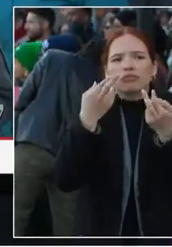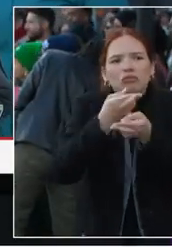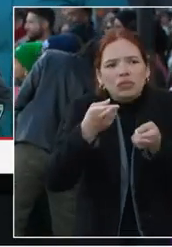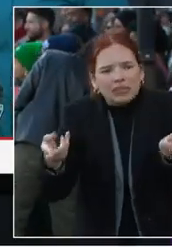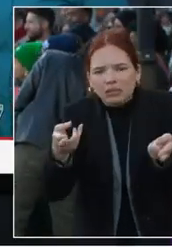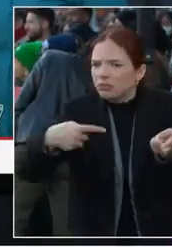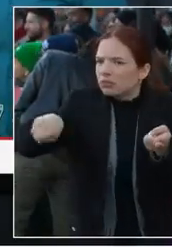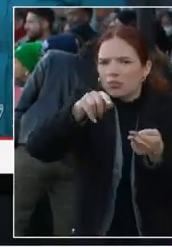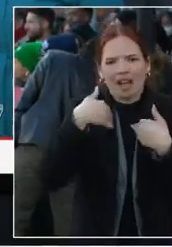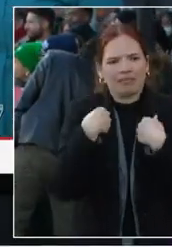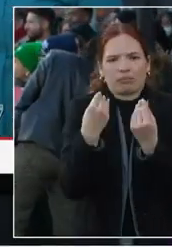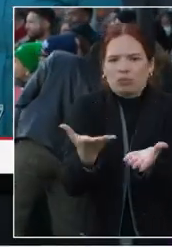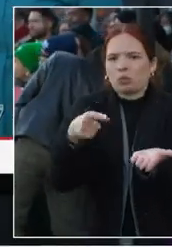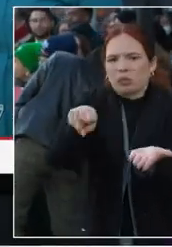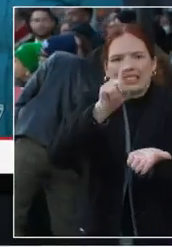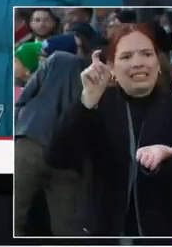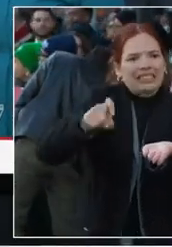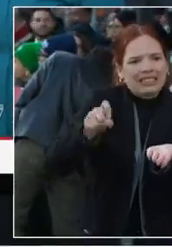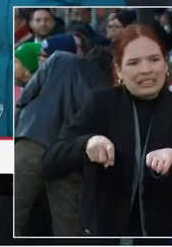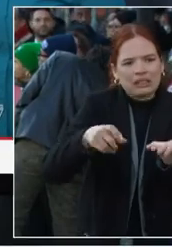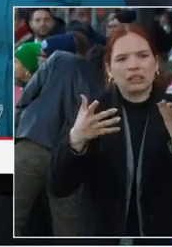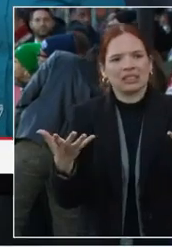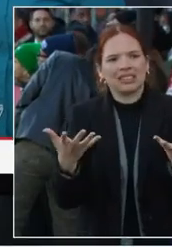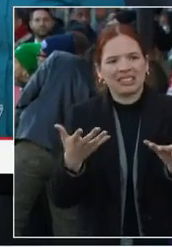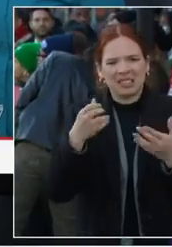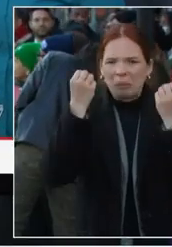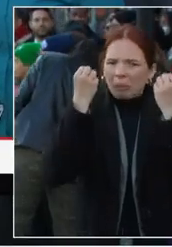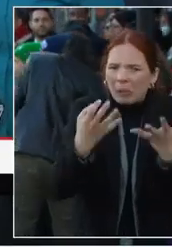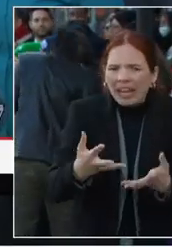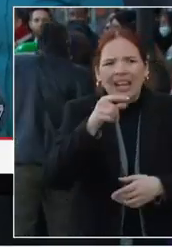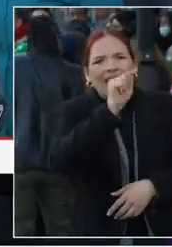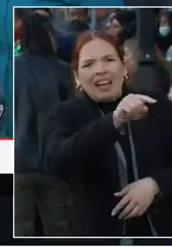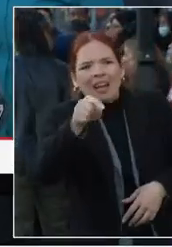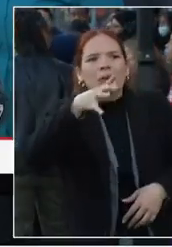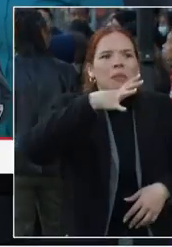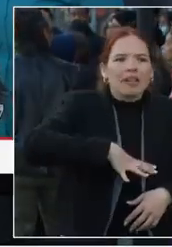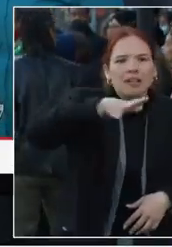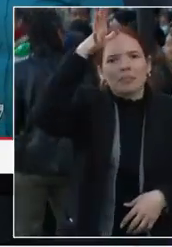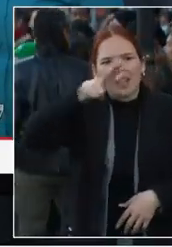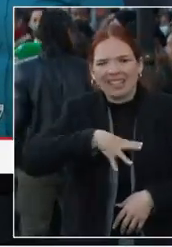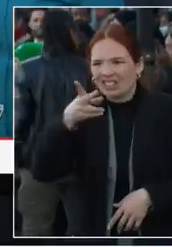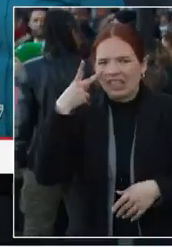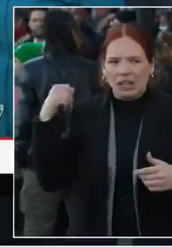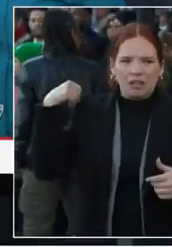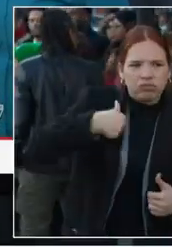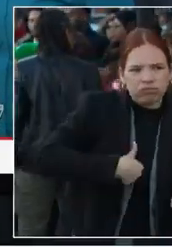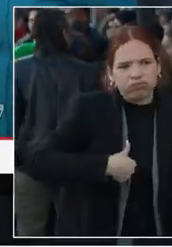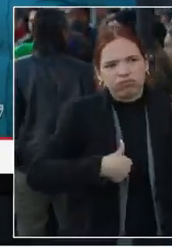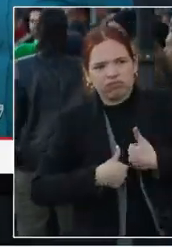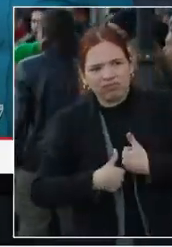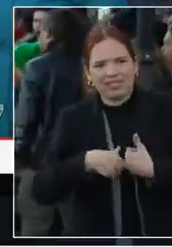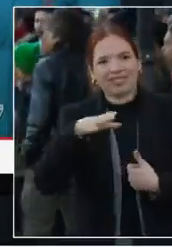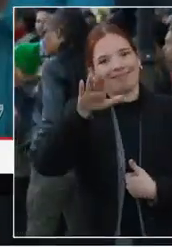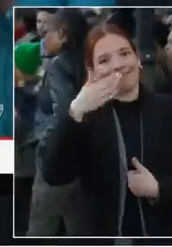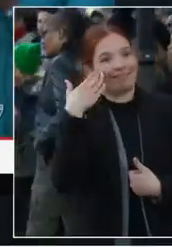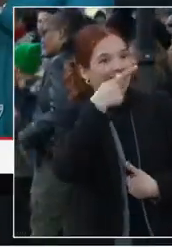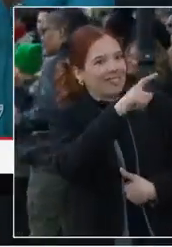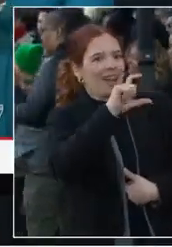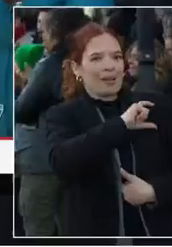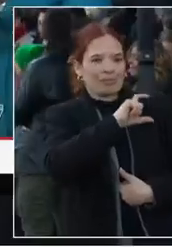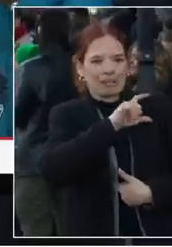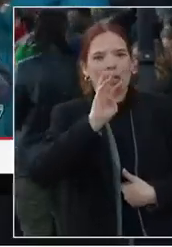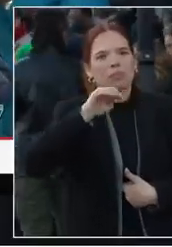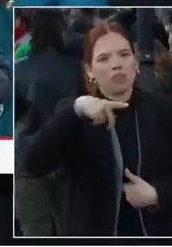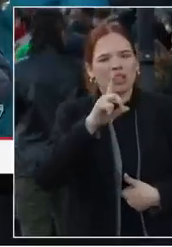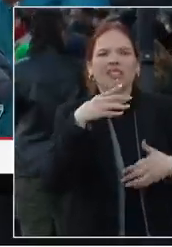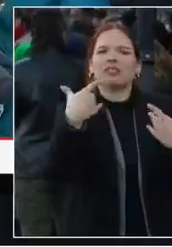lot of men and women in yellow vests, and those are the men and women of our police department, and I want to thank them for their service to the District